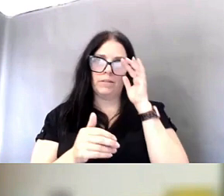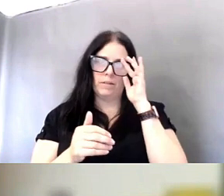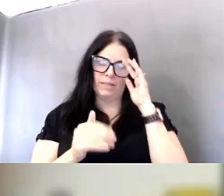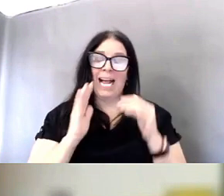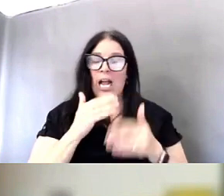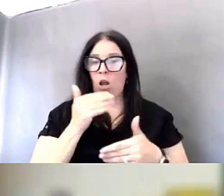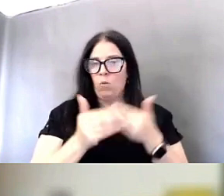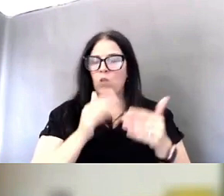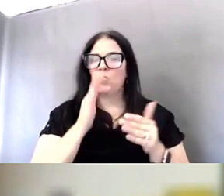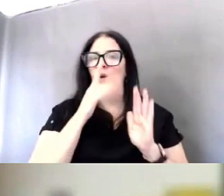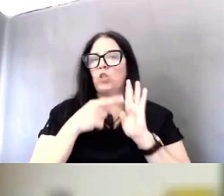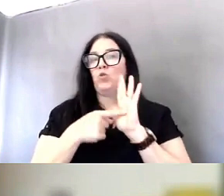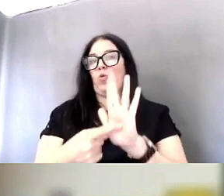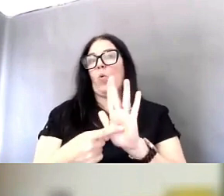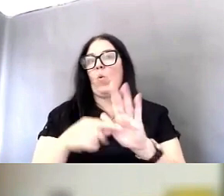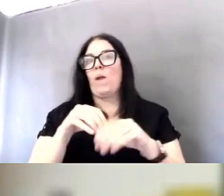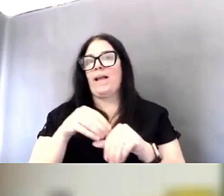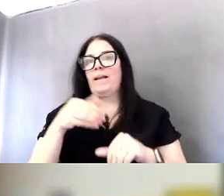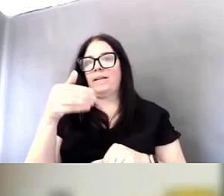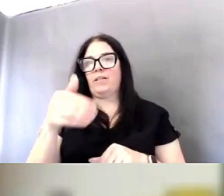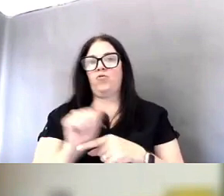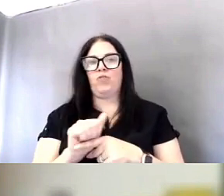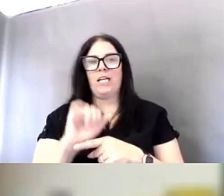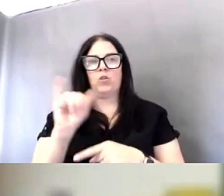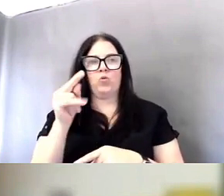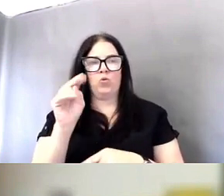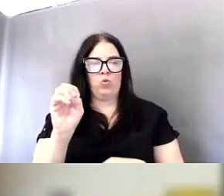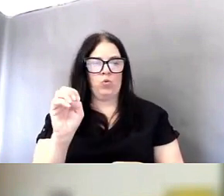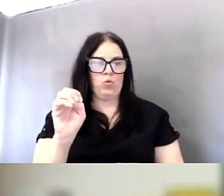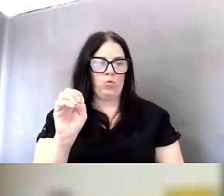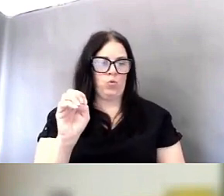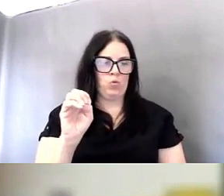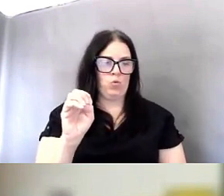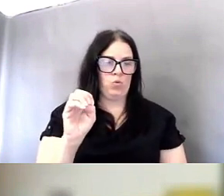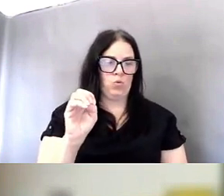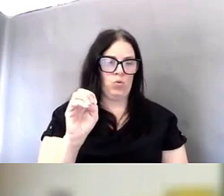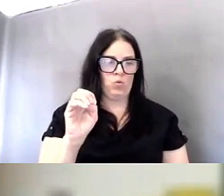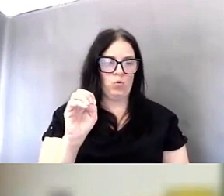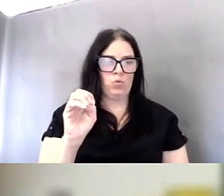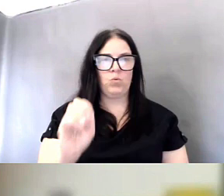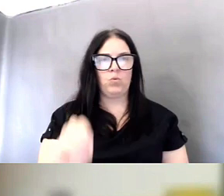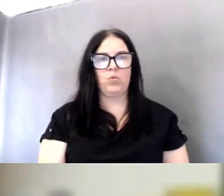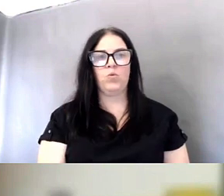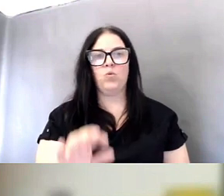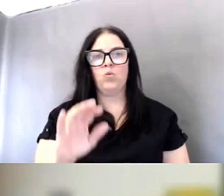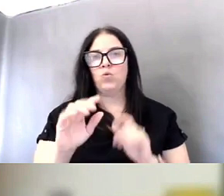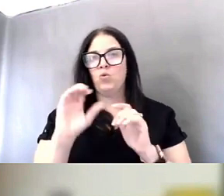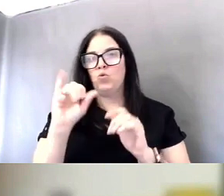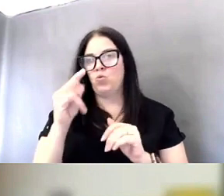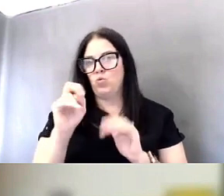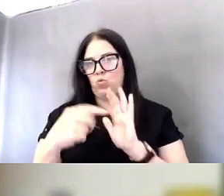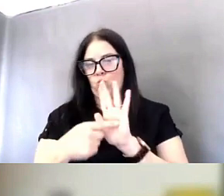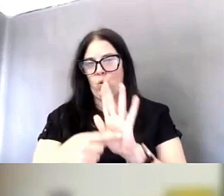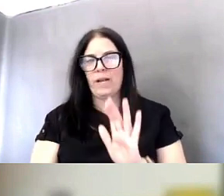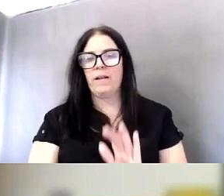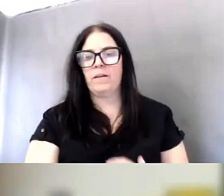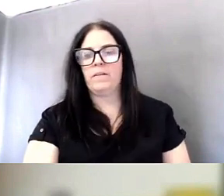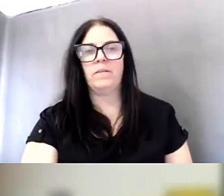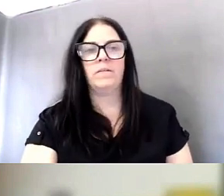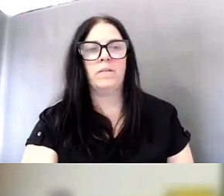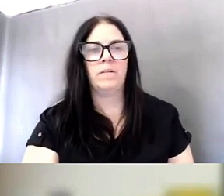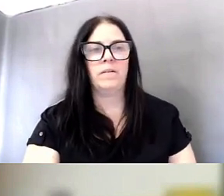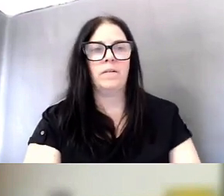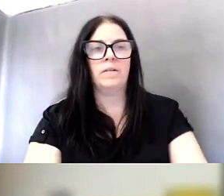will be showcased in the June showcase presentation, and we'll have a sneak peek at how